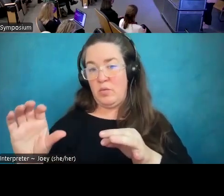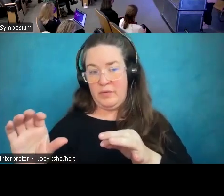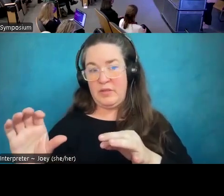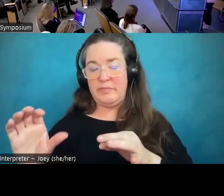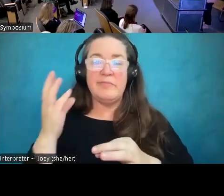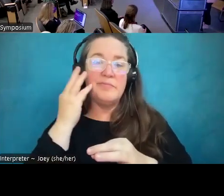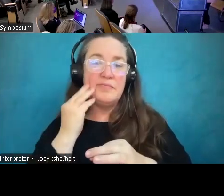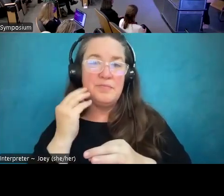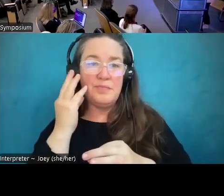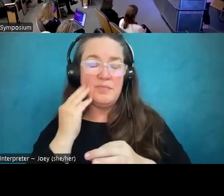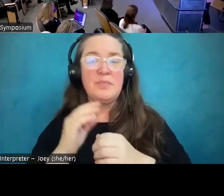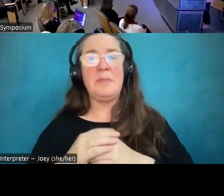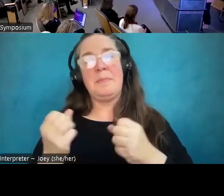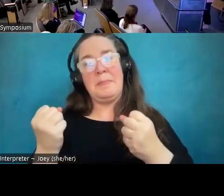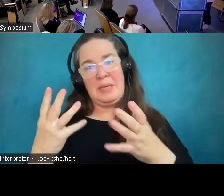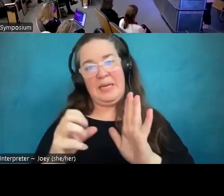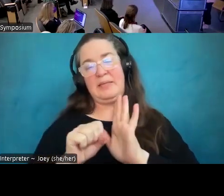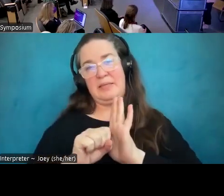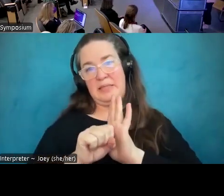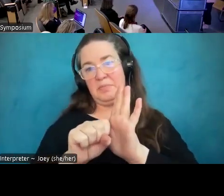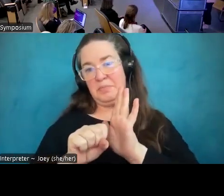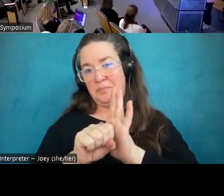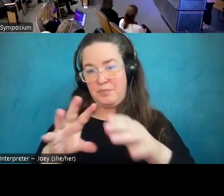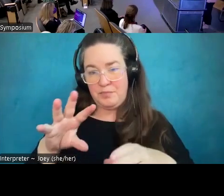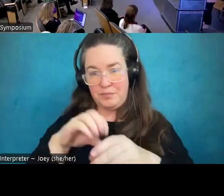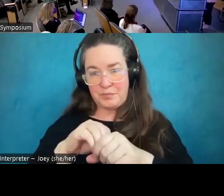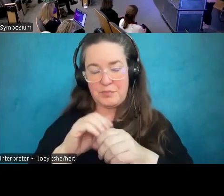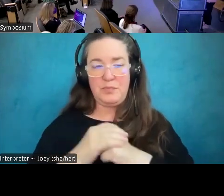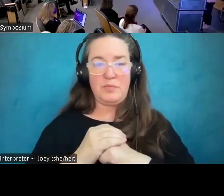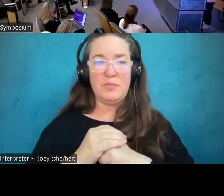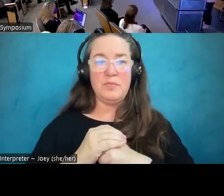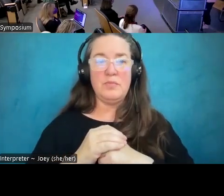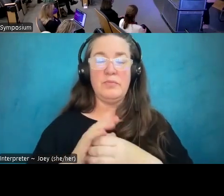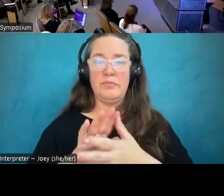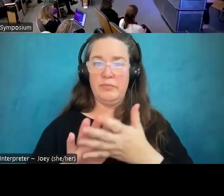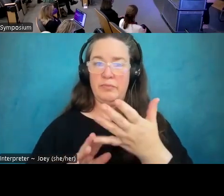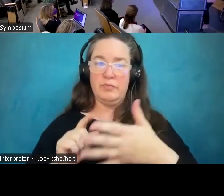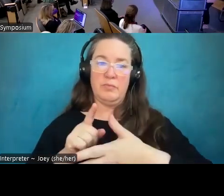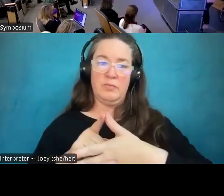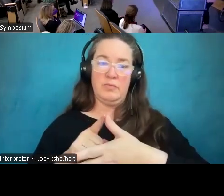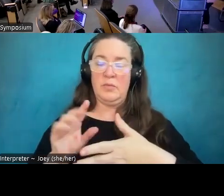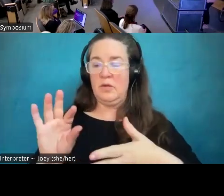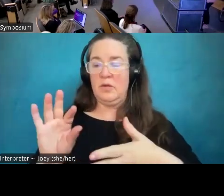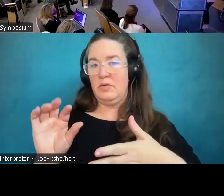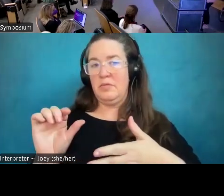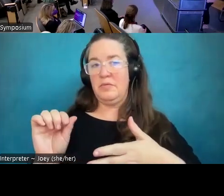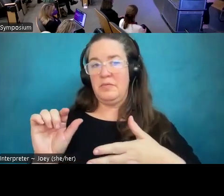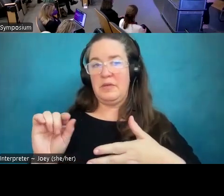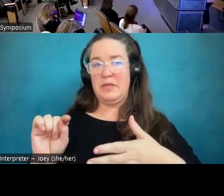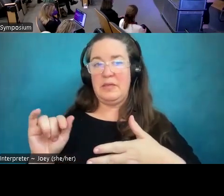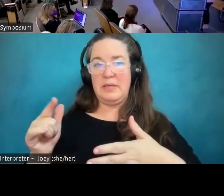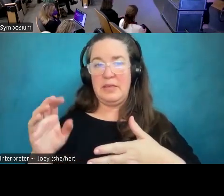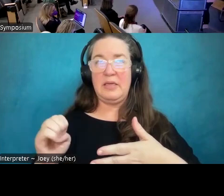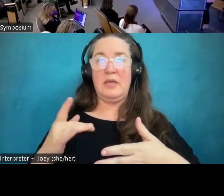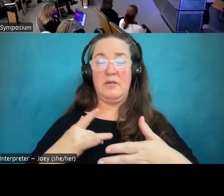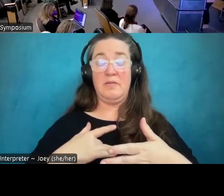COVID. Some of the most commonly reported symptoms are fatigue, shortness of breath, and brain